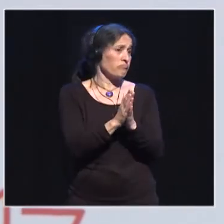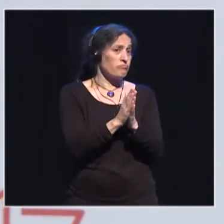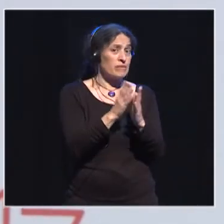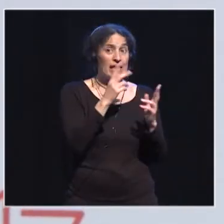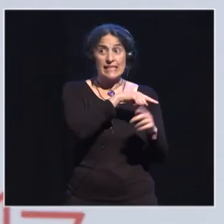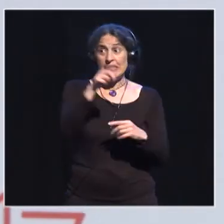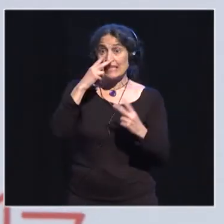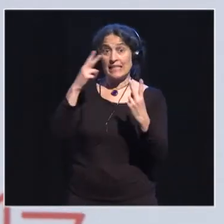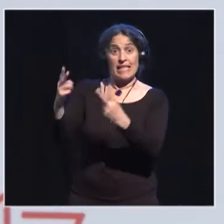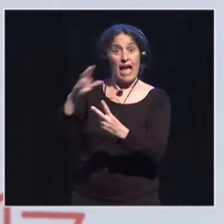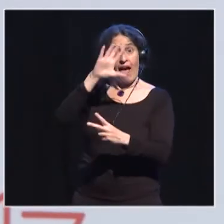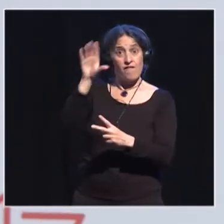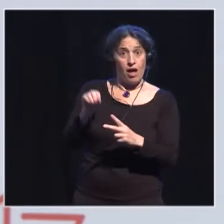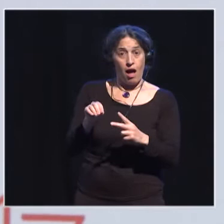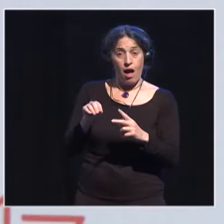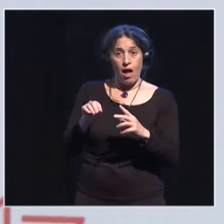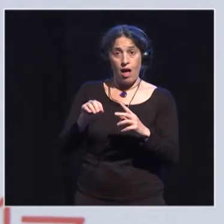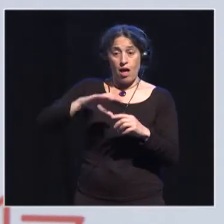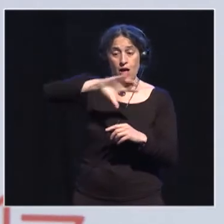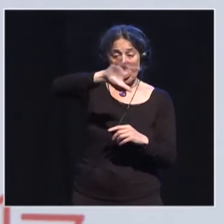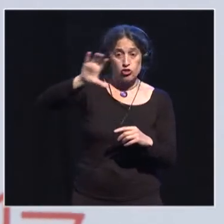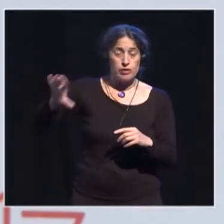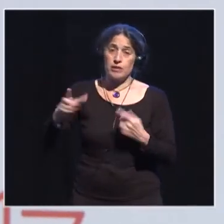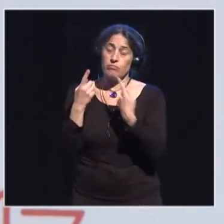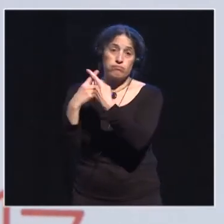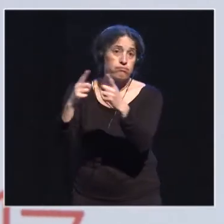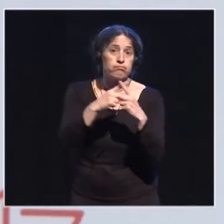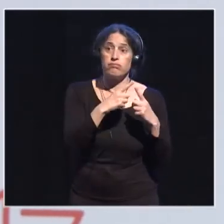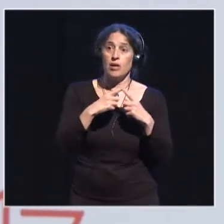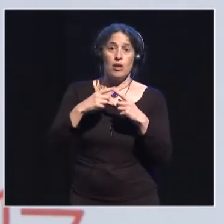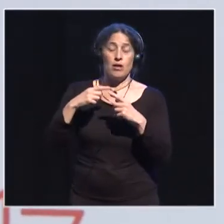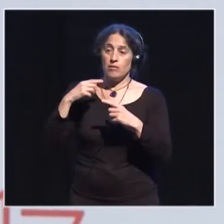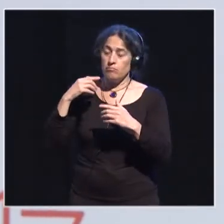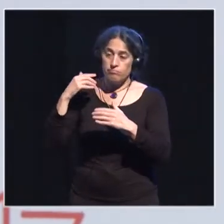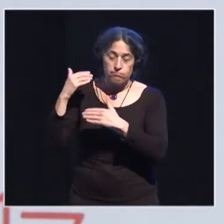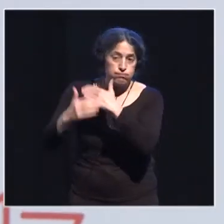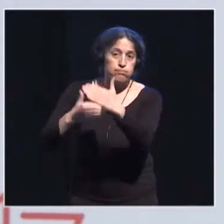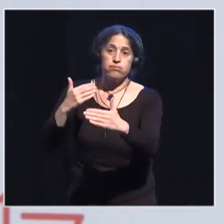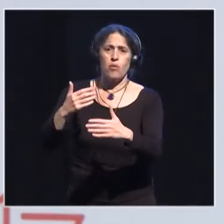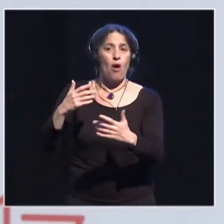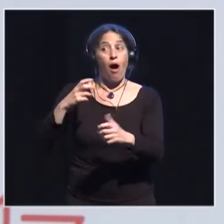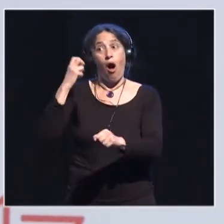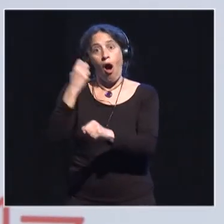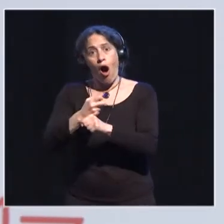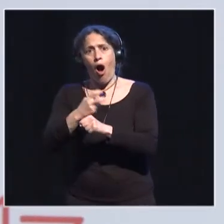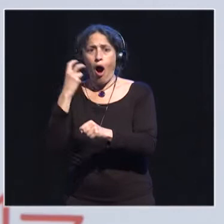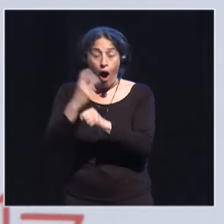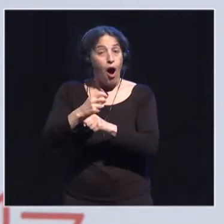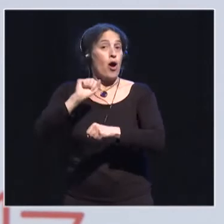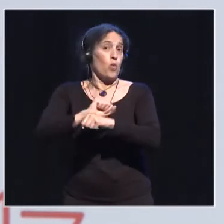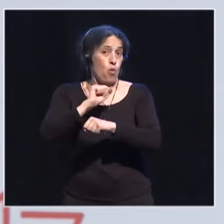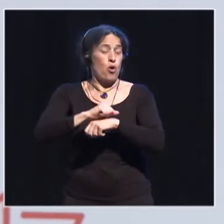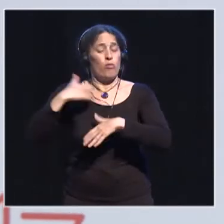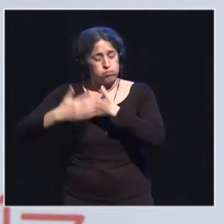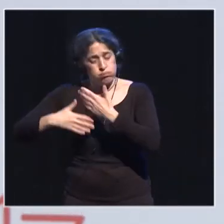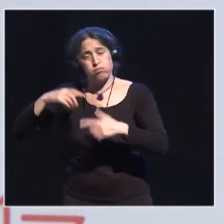fantastic, and I have no doubt. It's hard work. I'm not saying it's going to happen tomorrow and it's going to be easy.